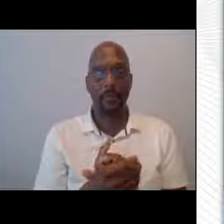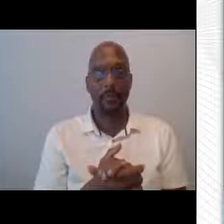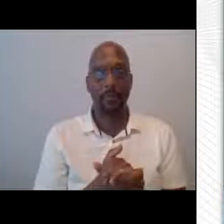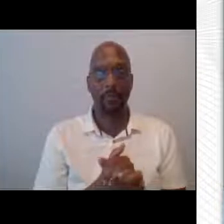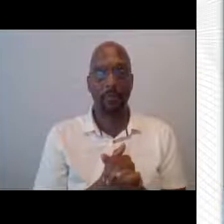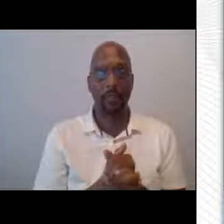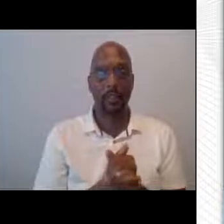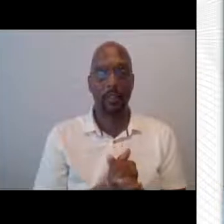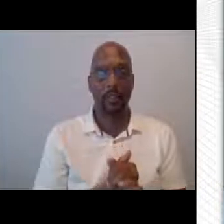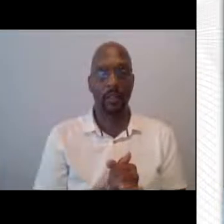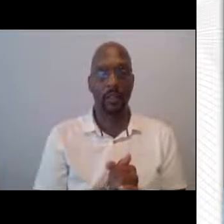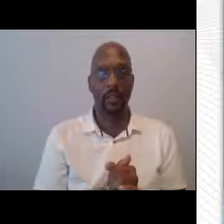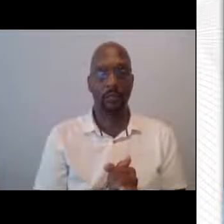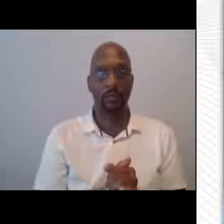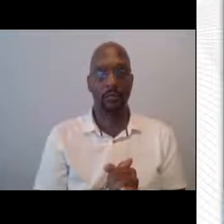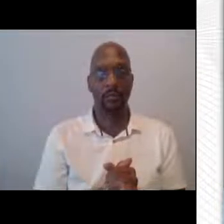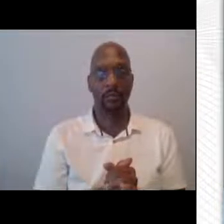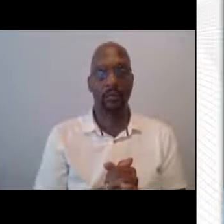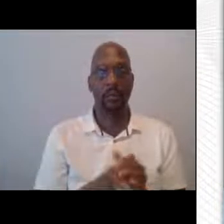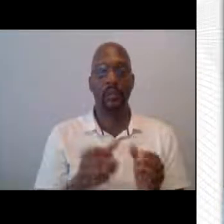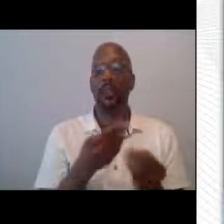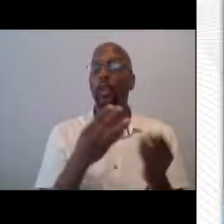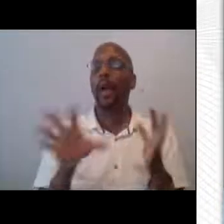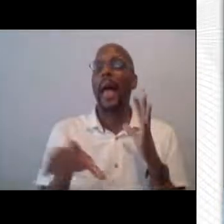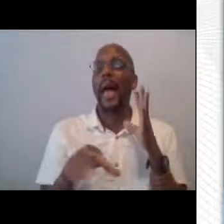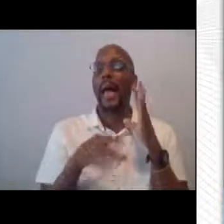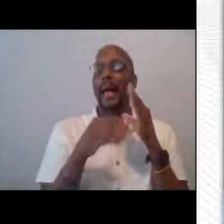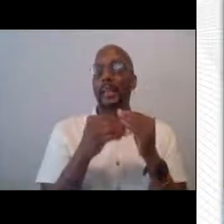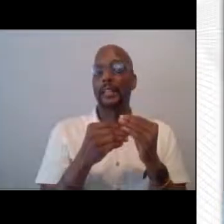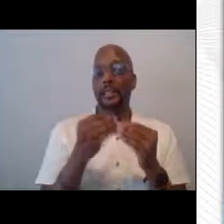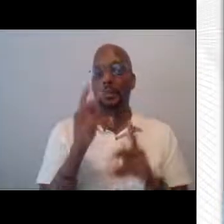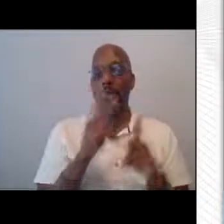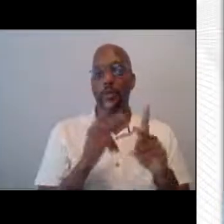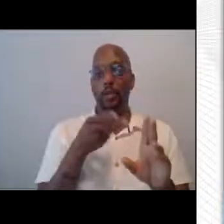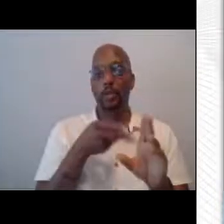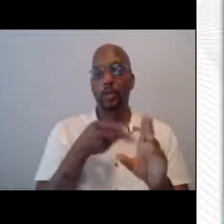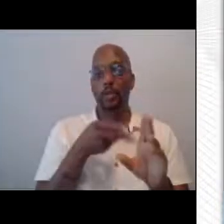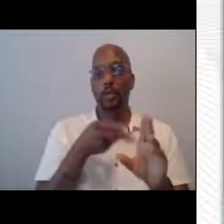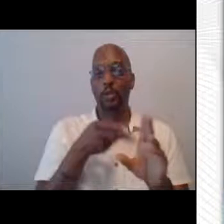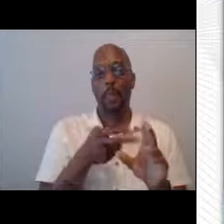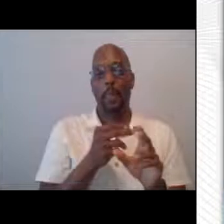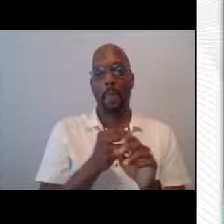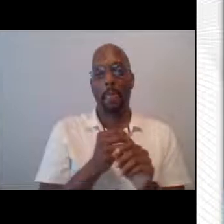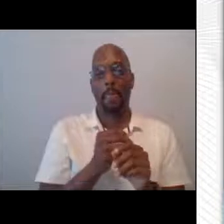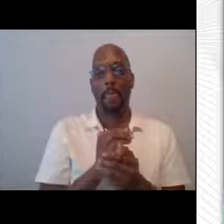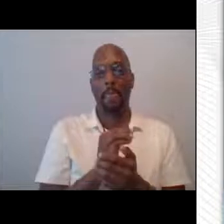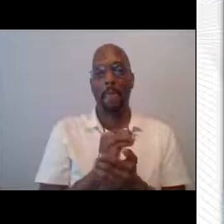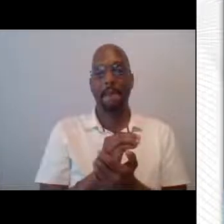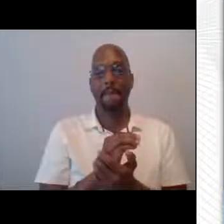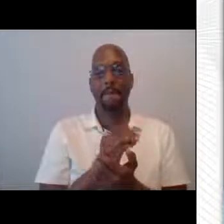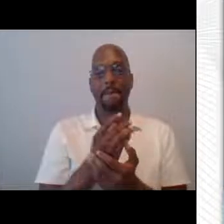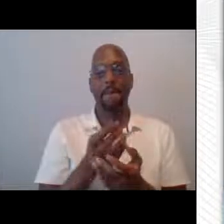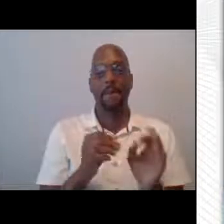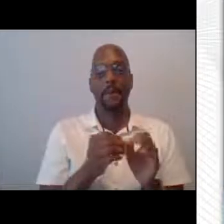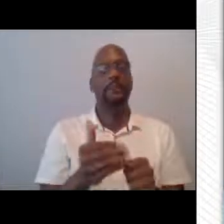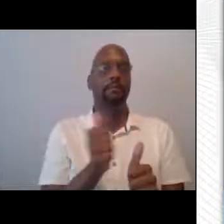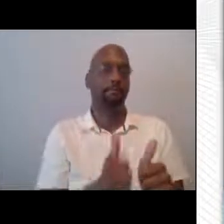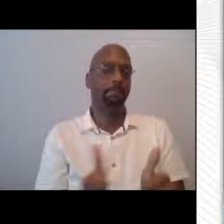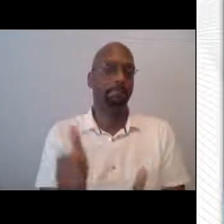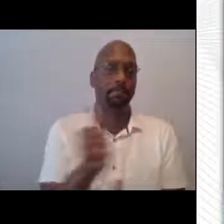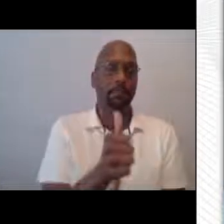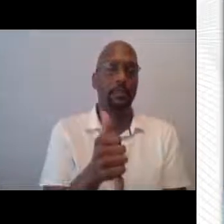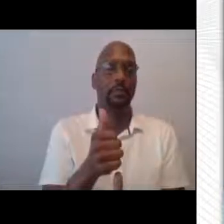I'd like to just highlight a few additions and important Promotions in our